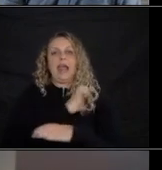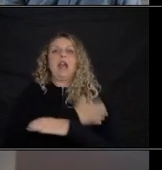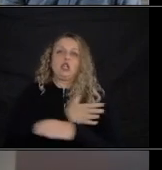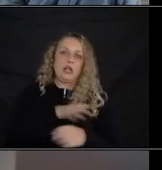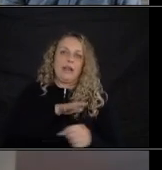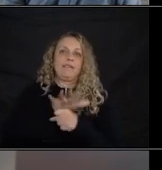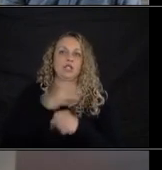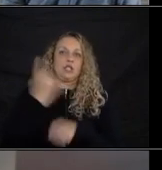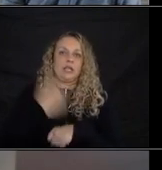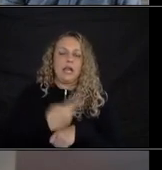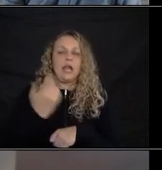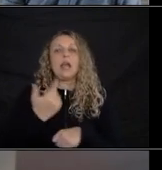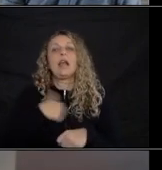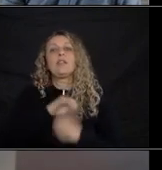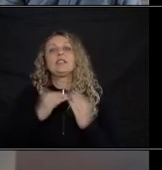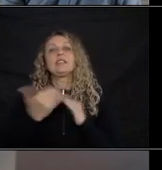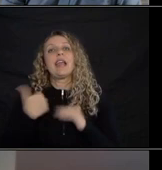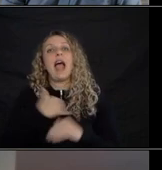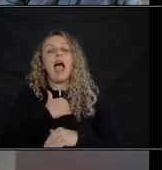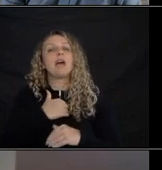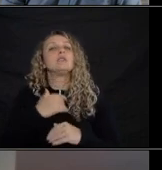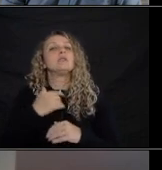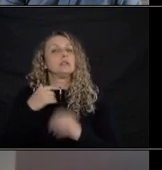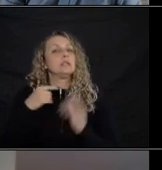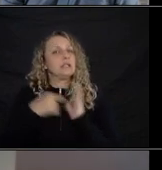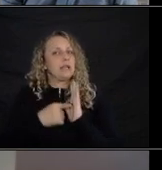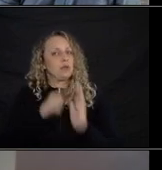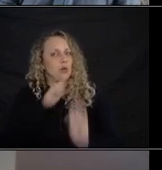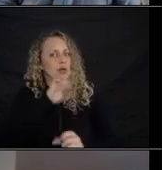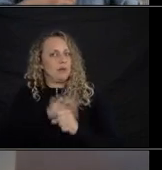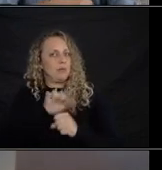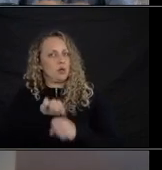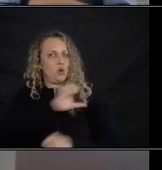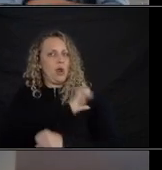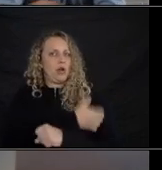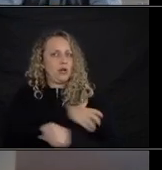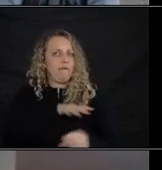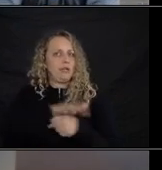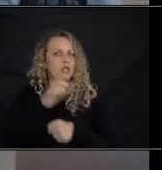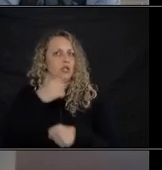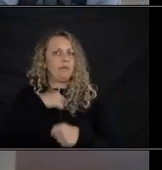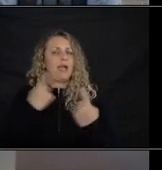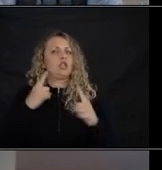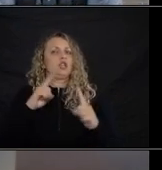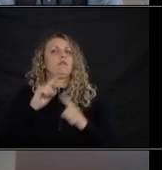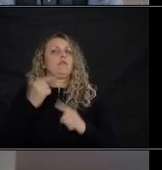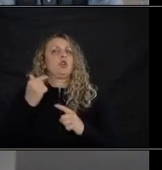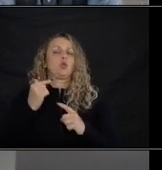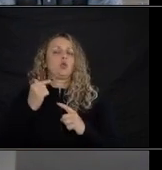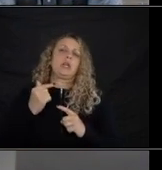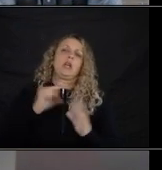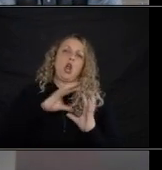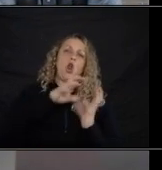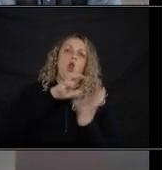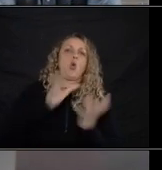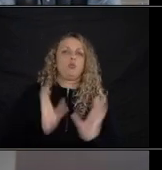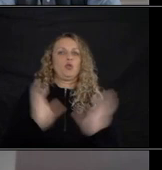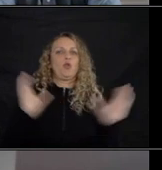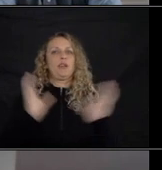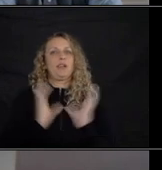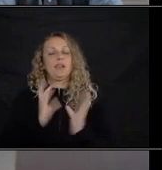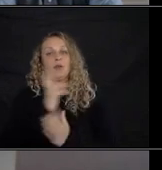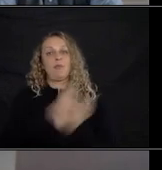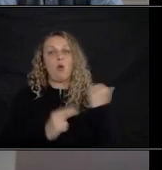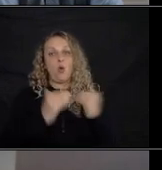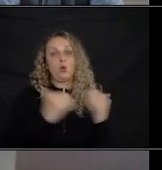Day. The city has recently demonstrated its commitment to energy efficiency by achieving Green Globes certification of both the